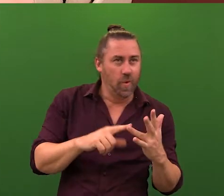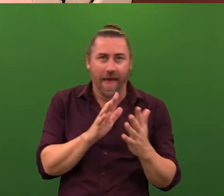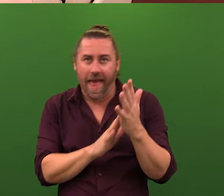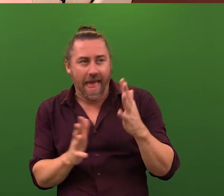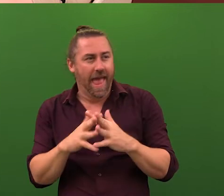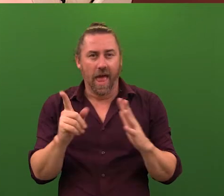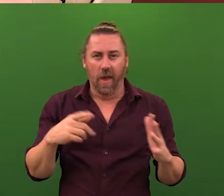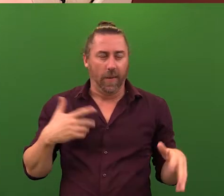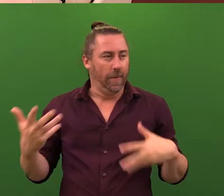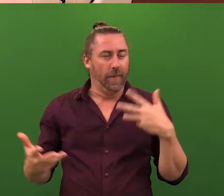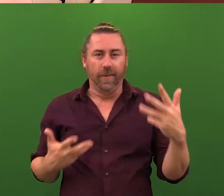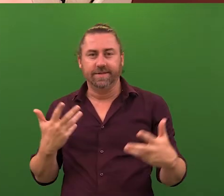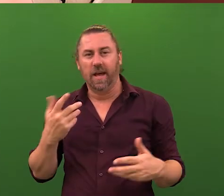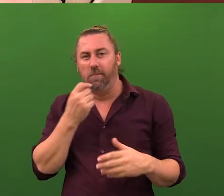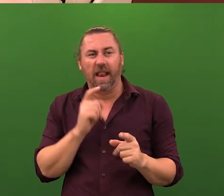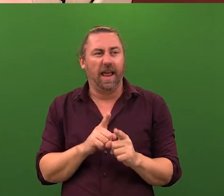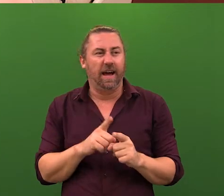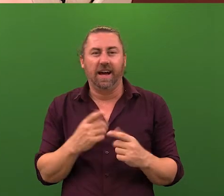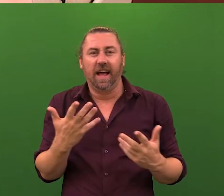it. So it was a bit of